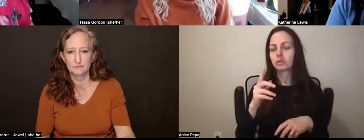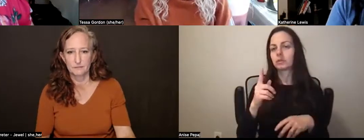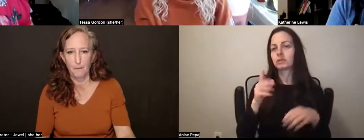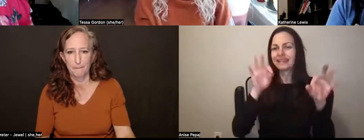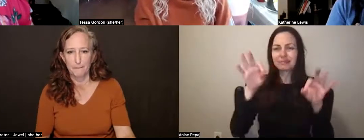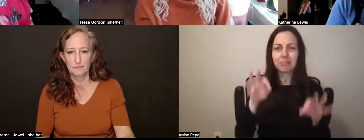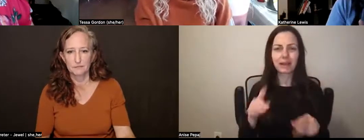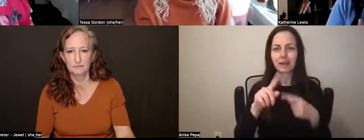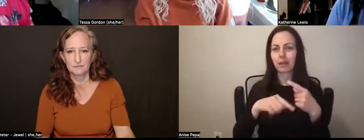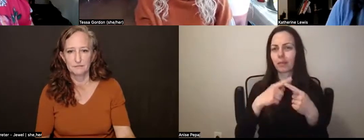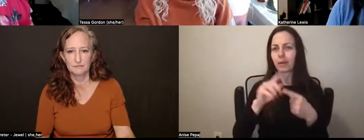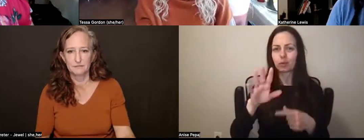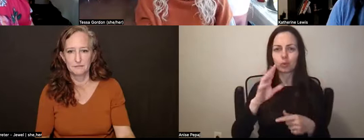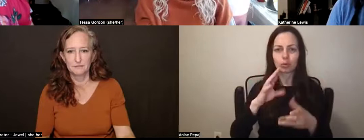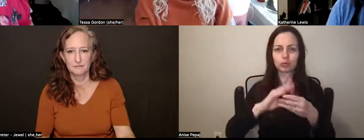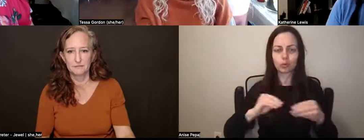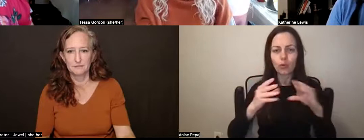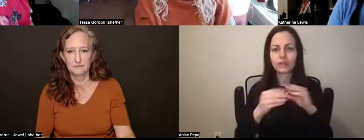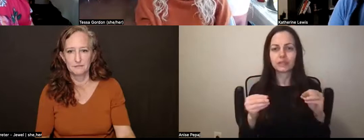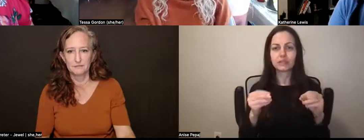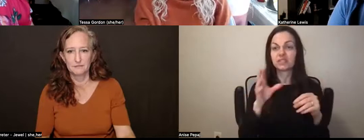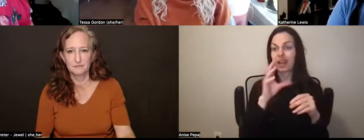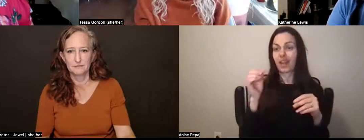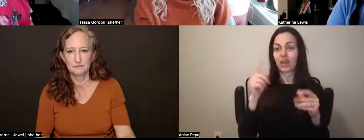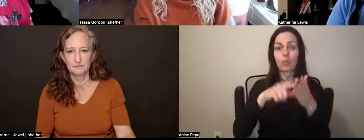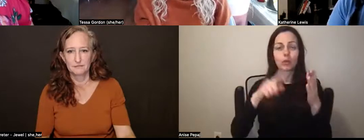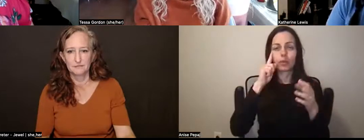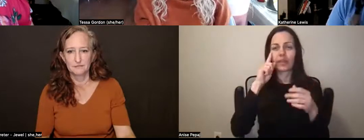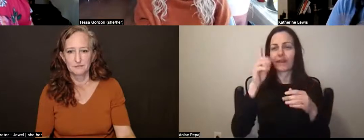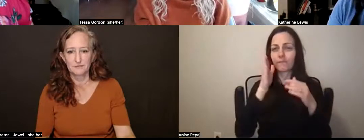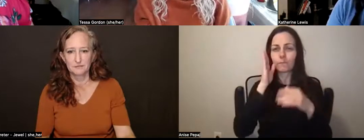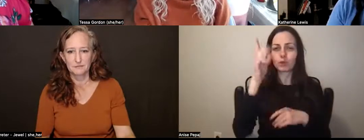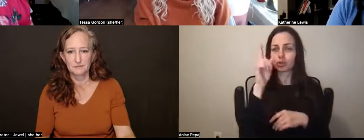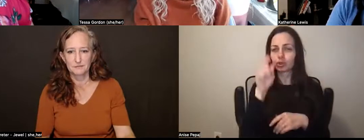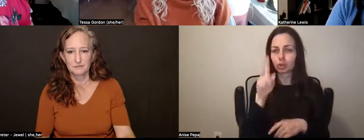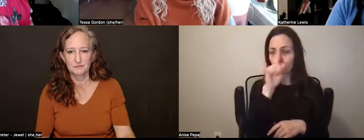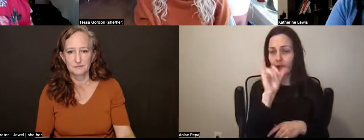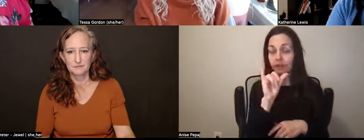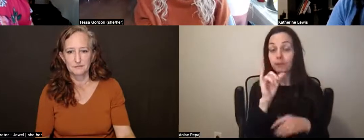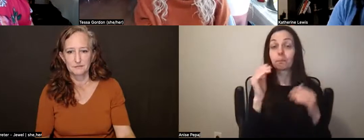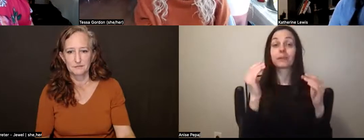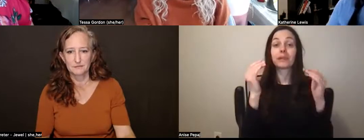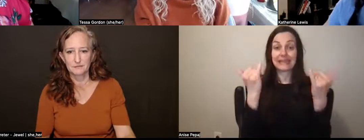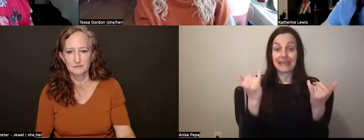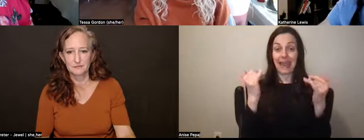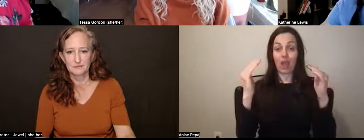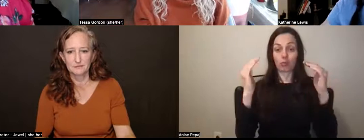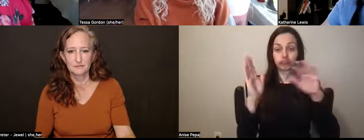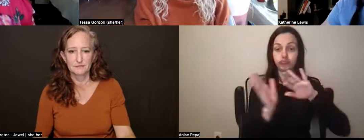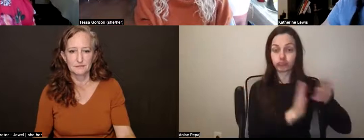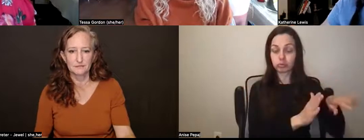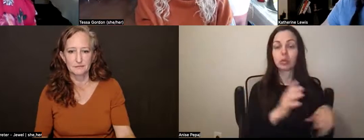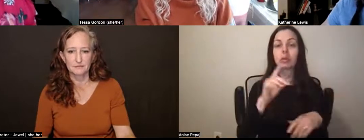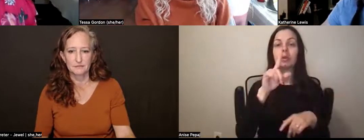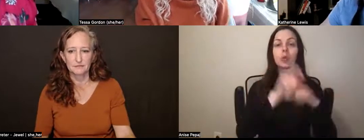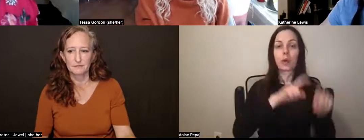experiences and what you think the road forward is. We would like to move on to our Q&A. We have some phenomenal questions